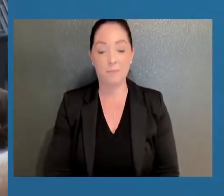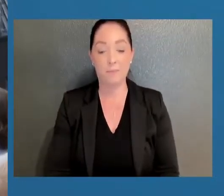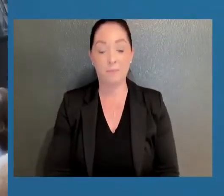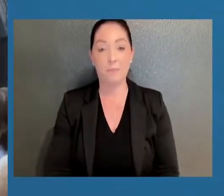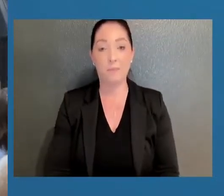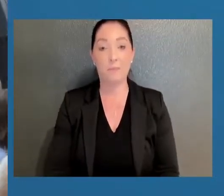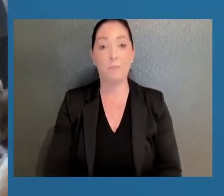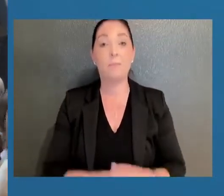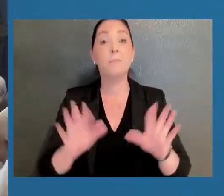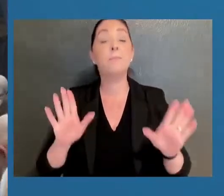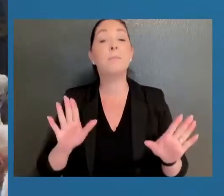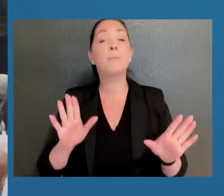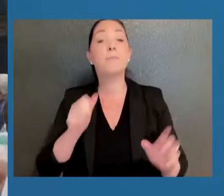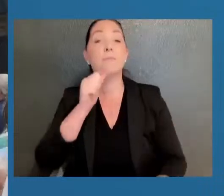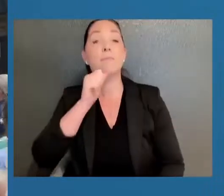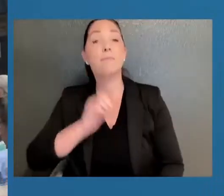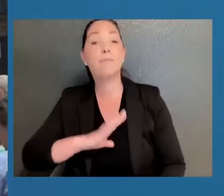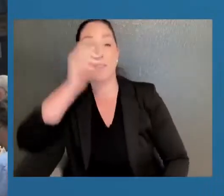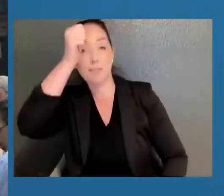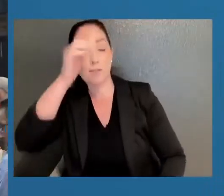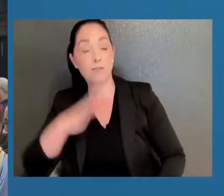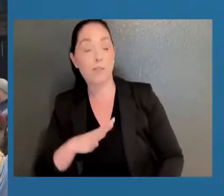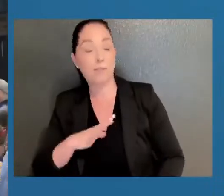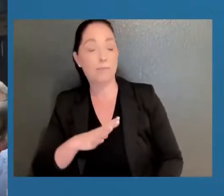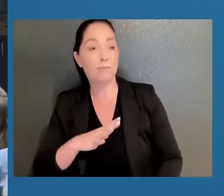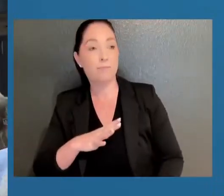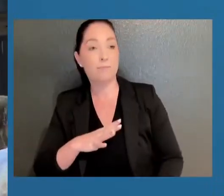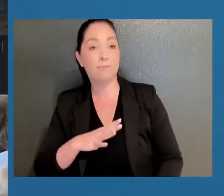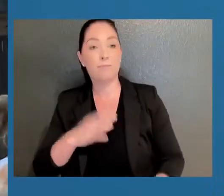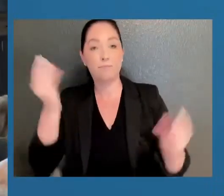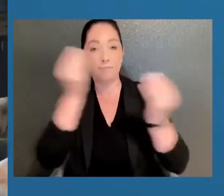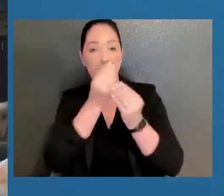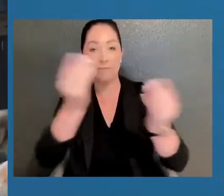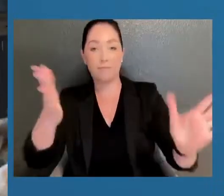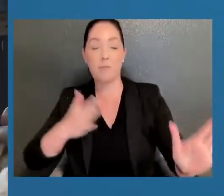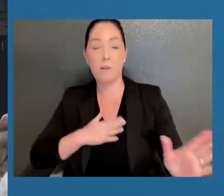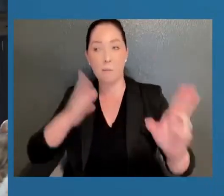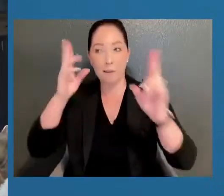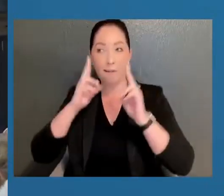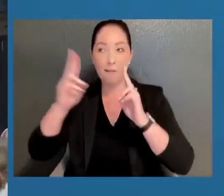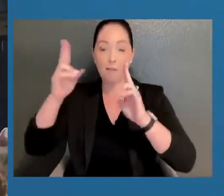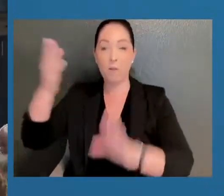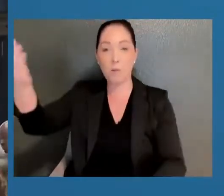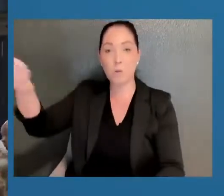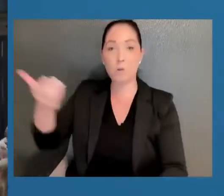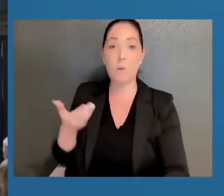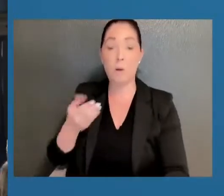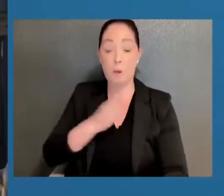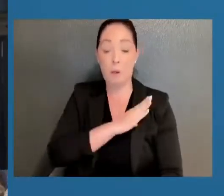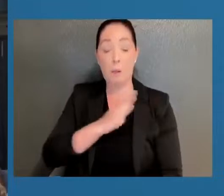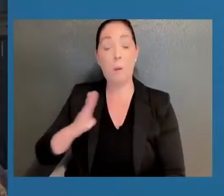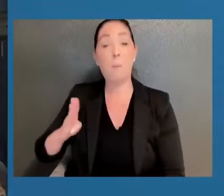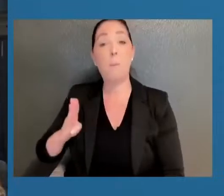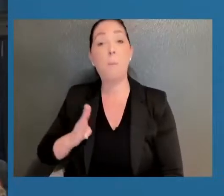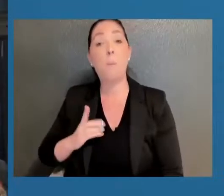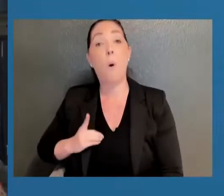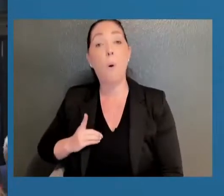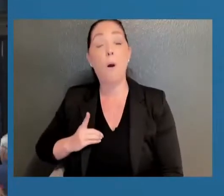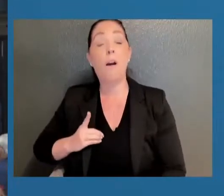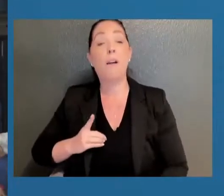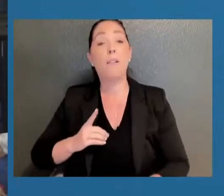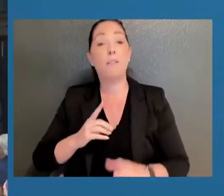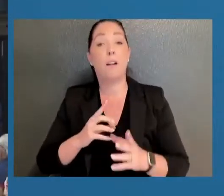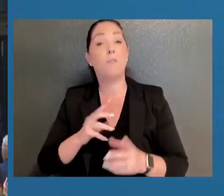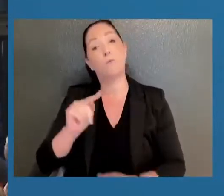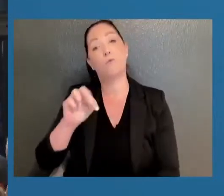Ladies and gentlemen, it is my honor to welcome on behalf of our Board of Trustees and the administration of this